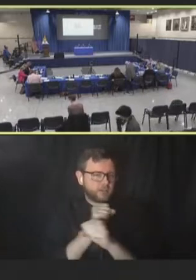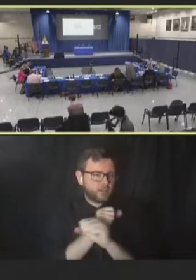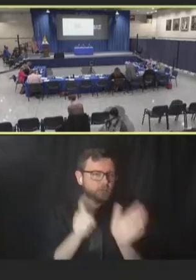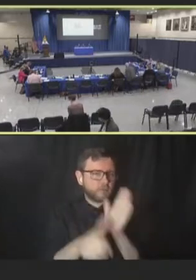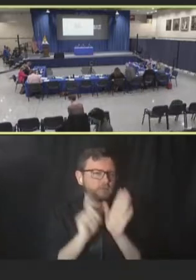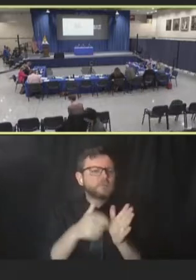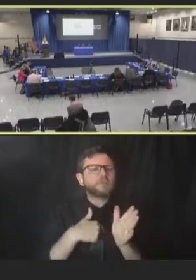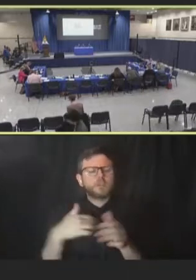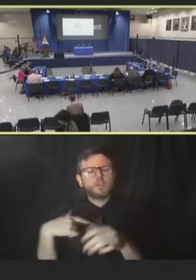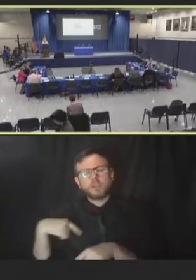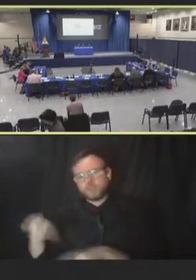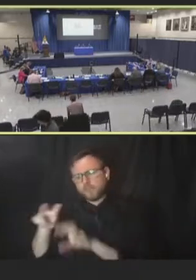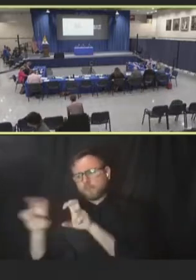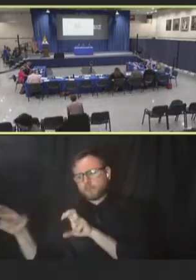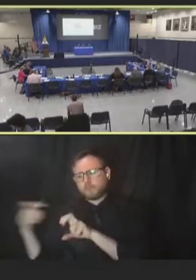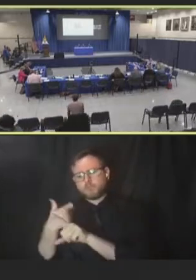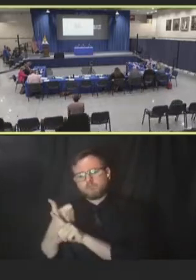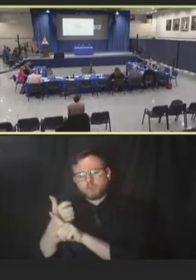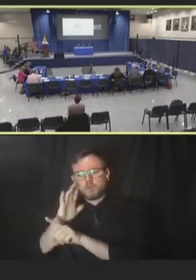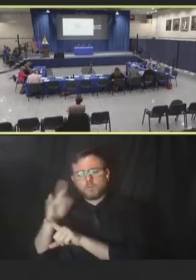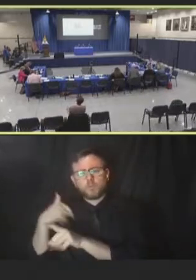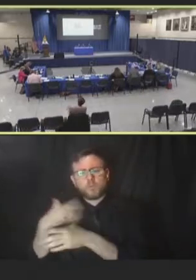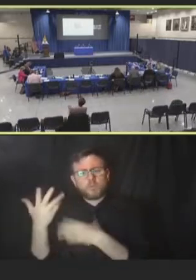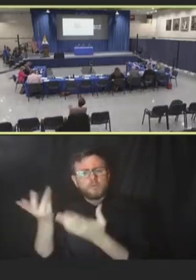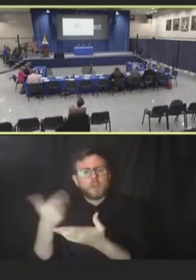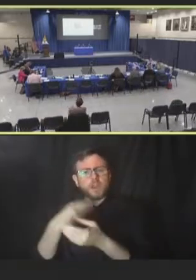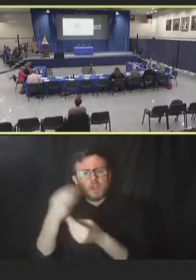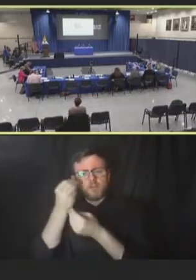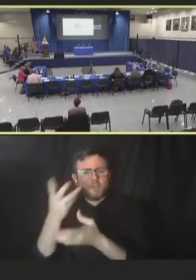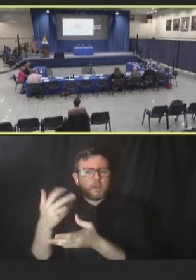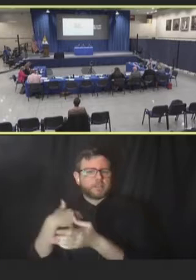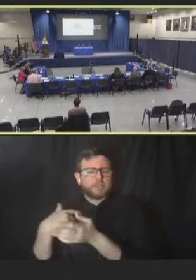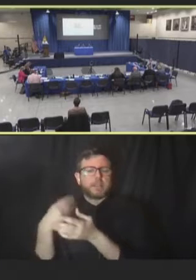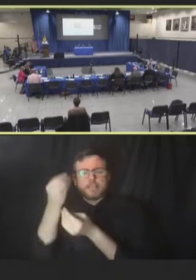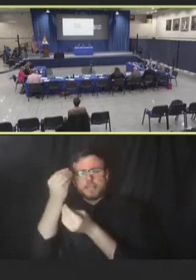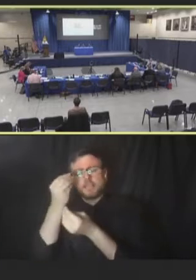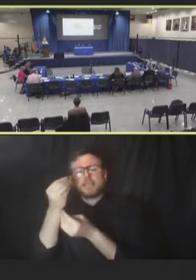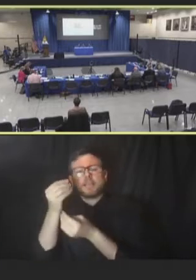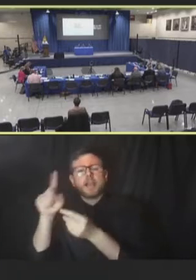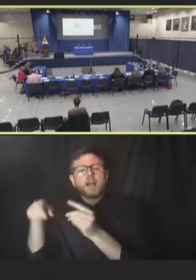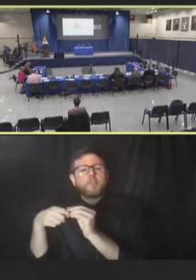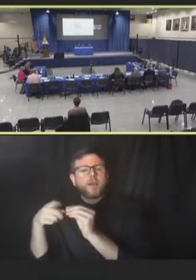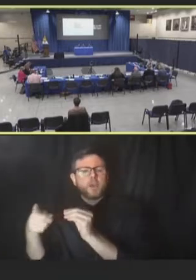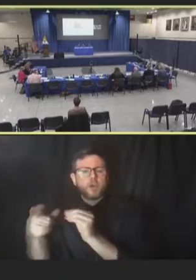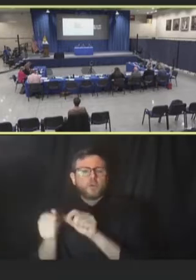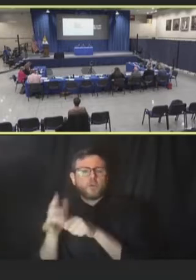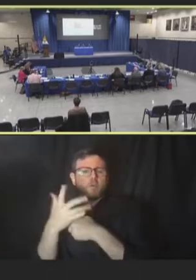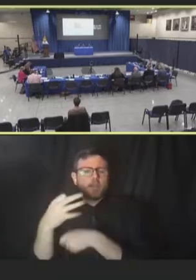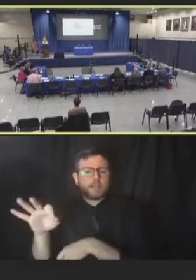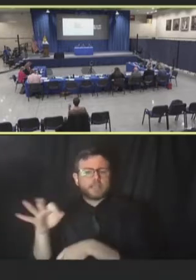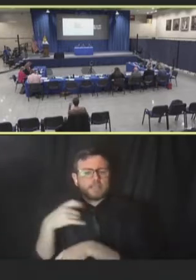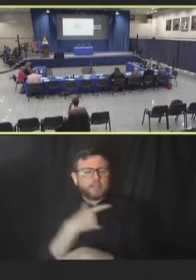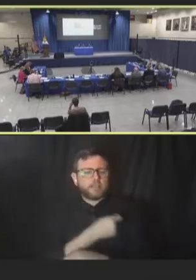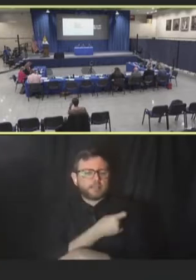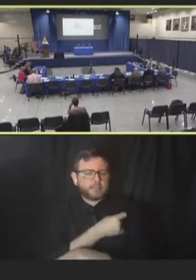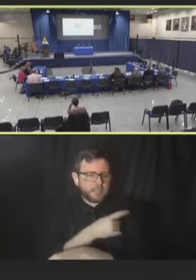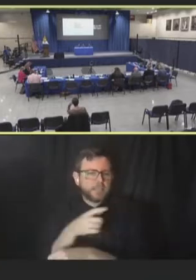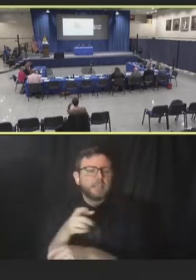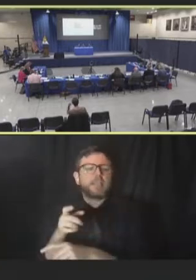on COVID-19 vaccine safety and attitudes about it. I'm going to start it off in my role